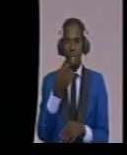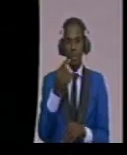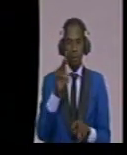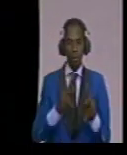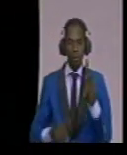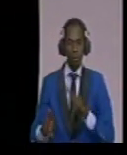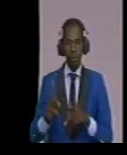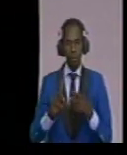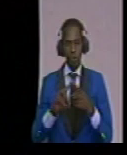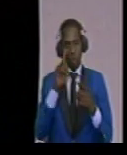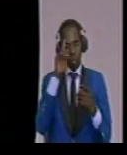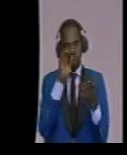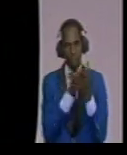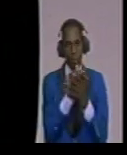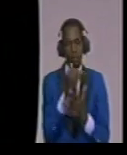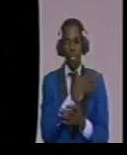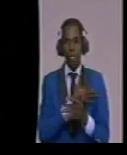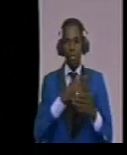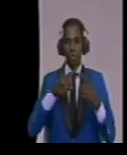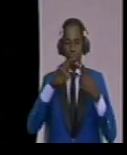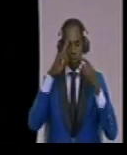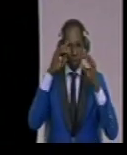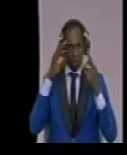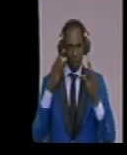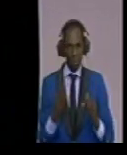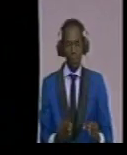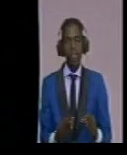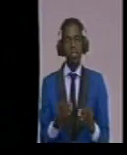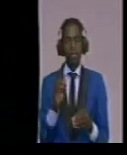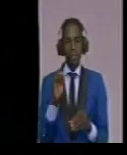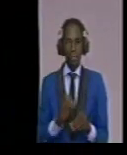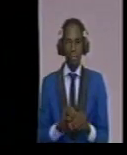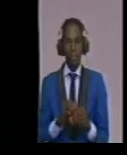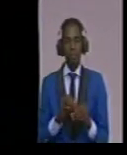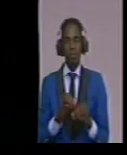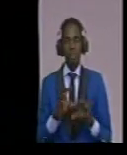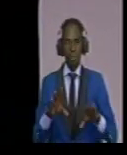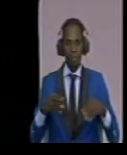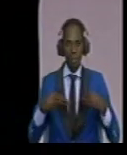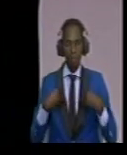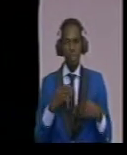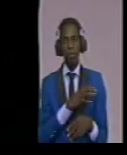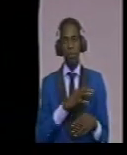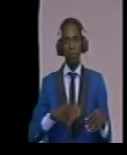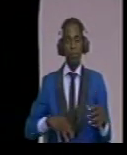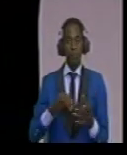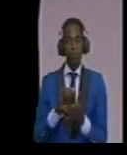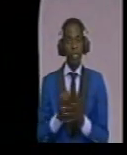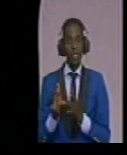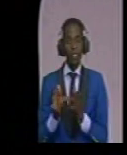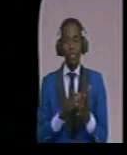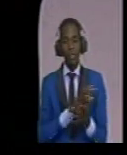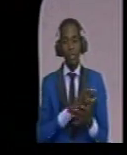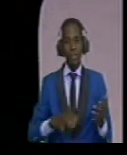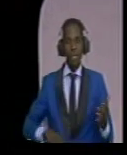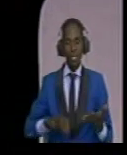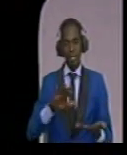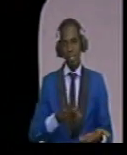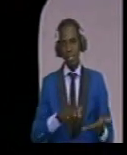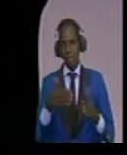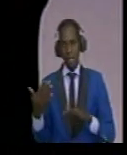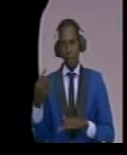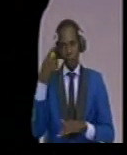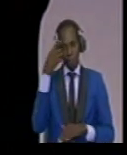to a decision. And those who decide to believe that Jesus Christ is Lord, that Jesus Christ died for me